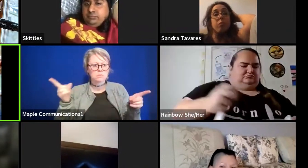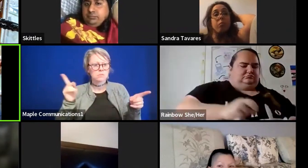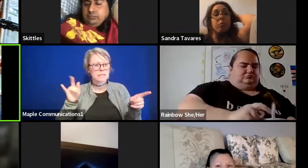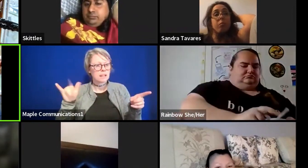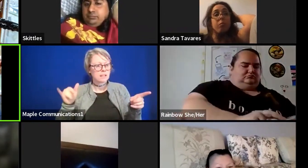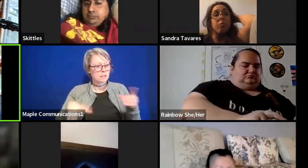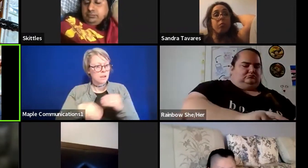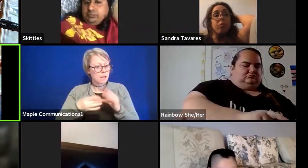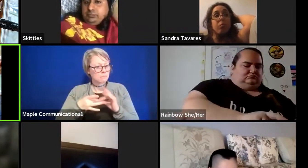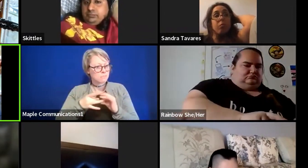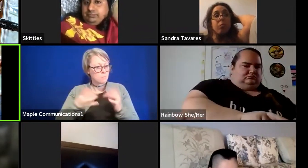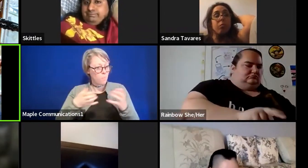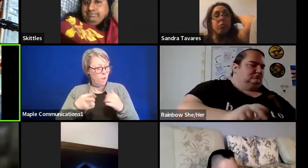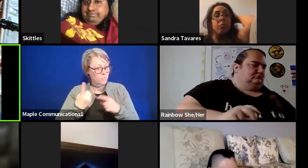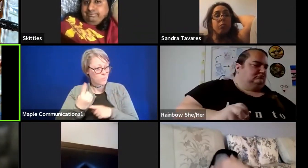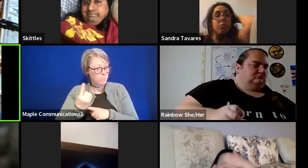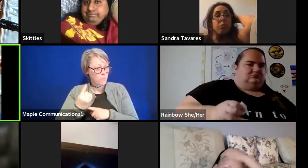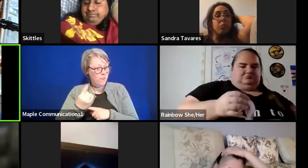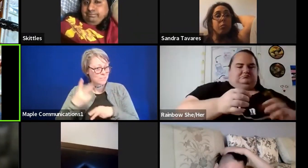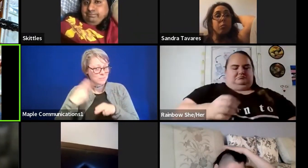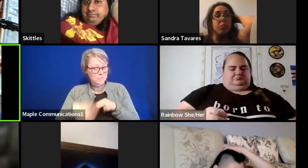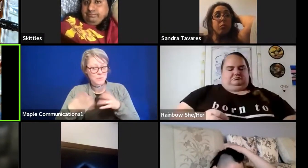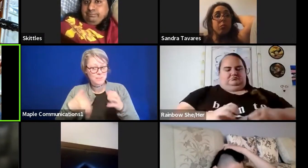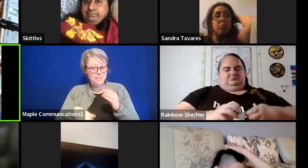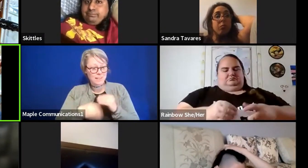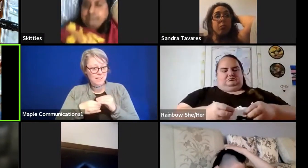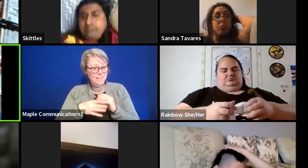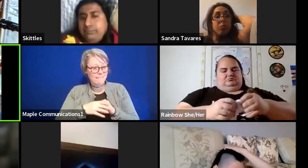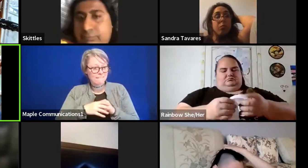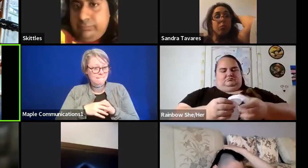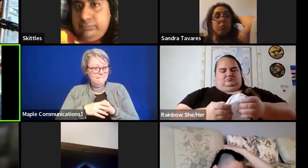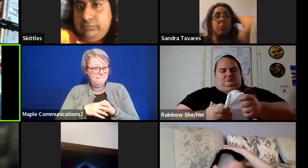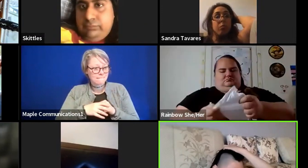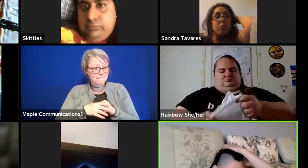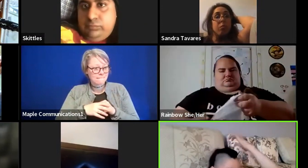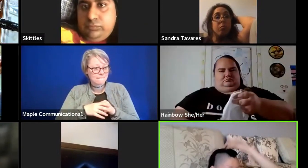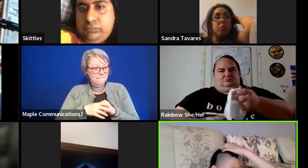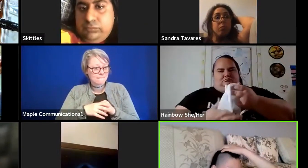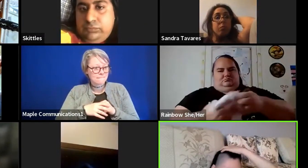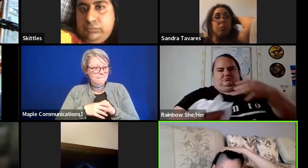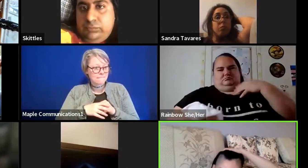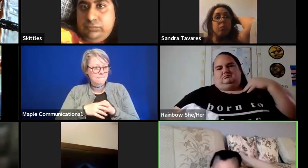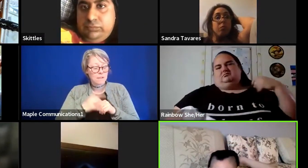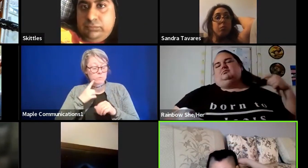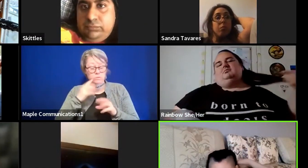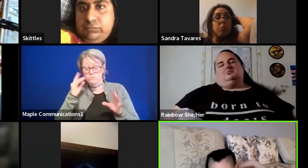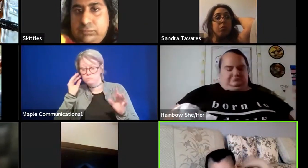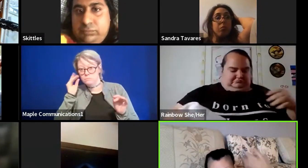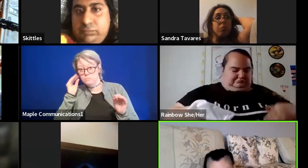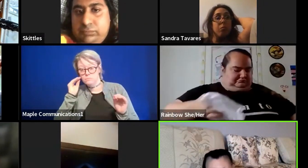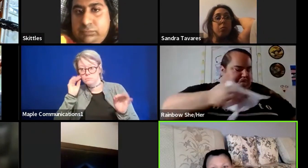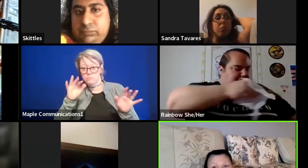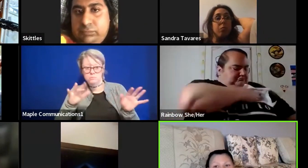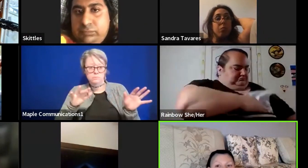Kelly. Kelly, do you have anything quickly to add to this or say? I was just piecing together like